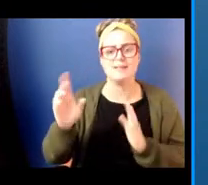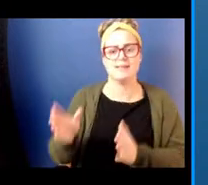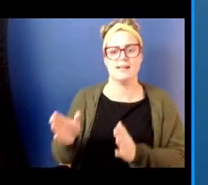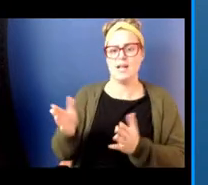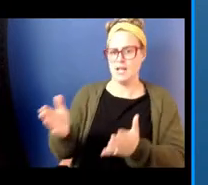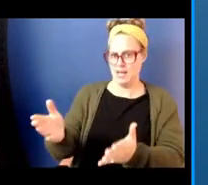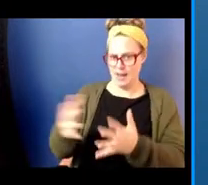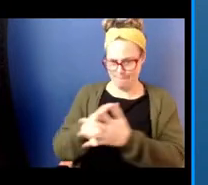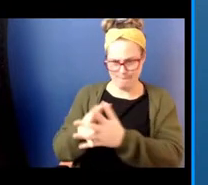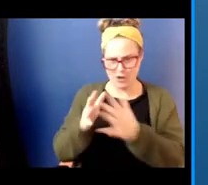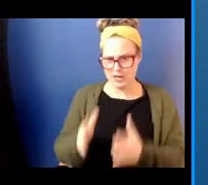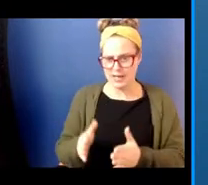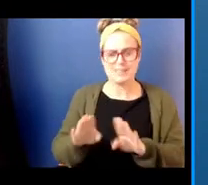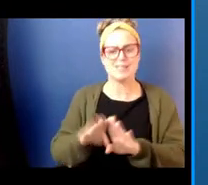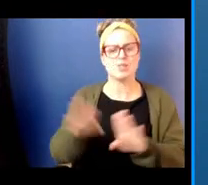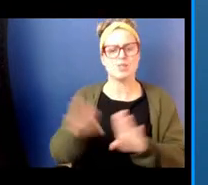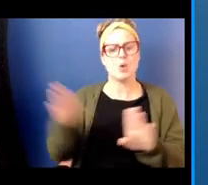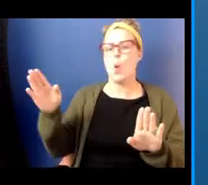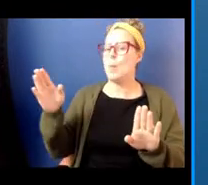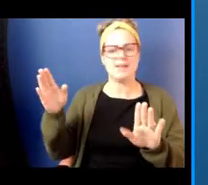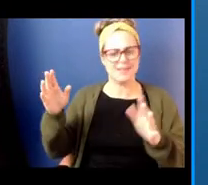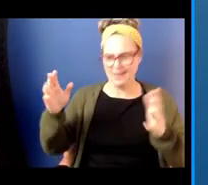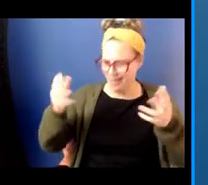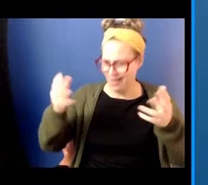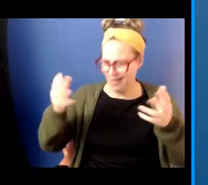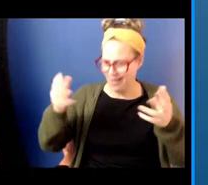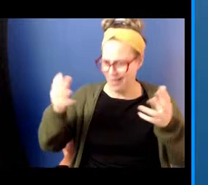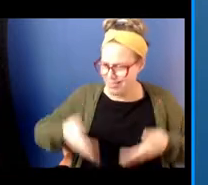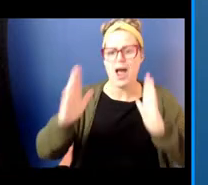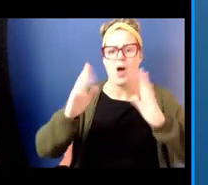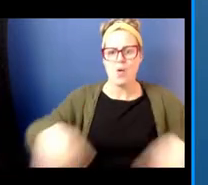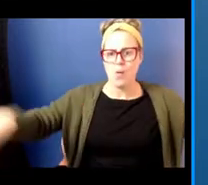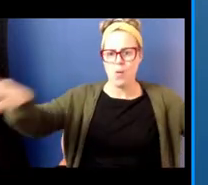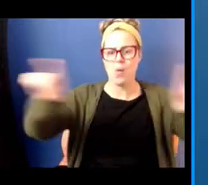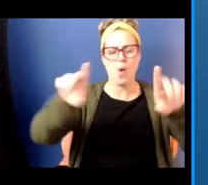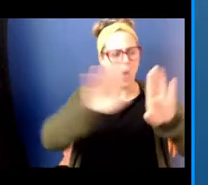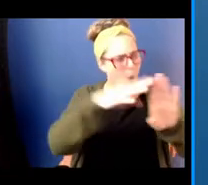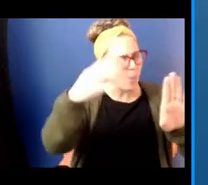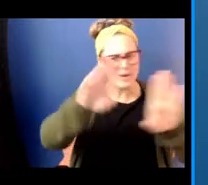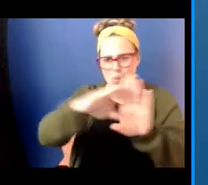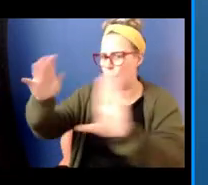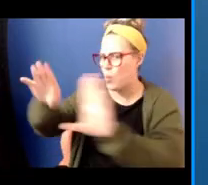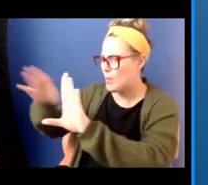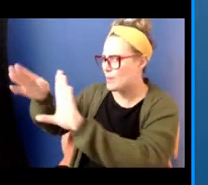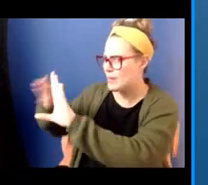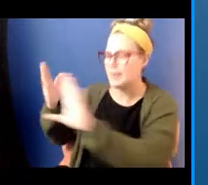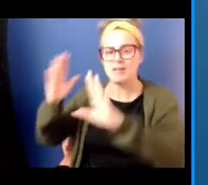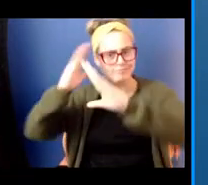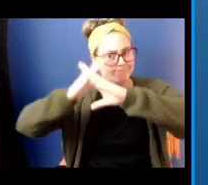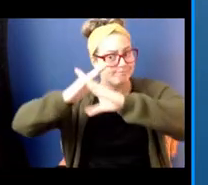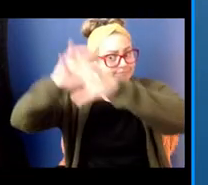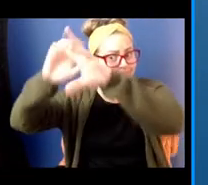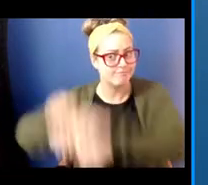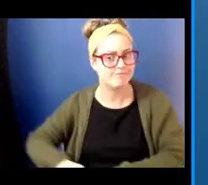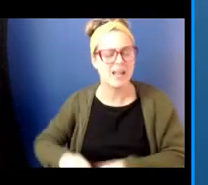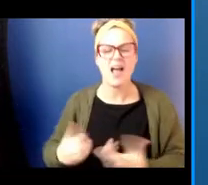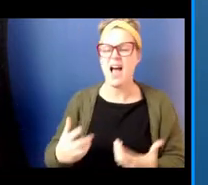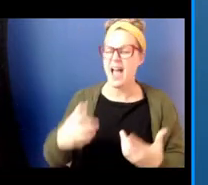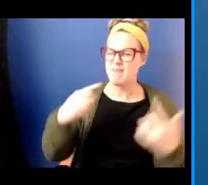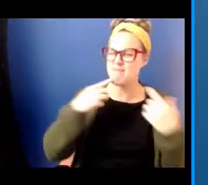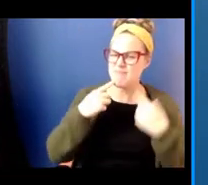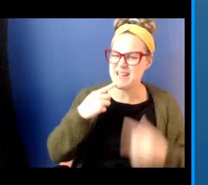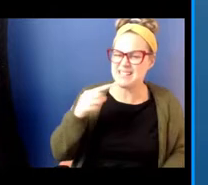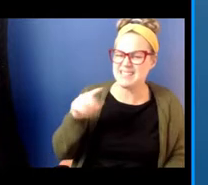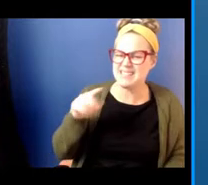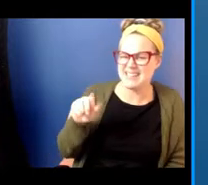and to allow as I think the prophet Amos said you see I miss Leah because I'm gonna have to quote the Bible and she's not here to correct